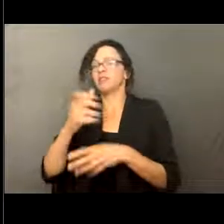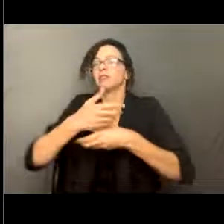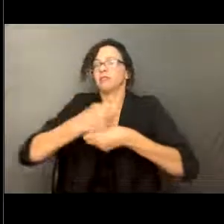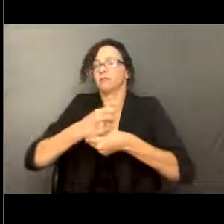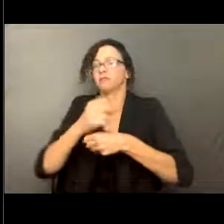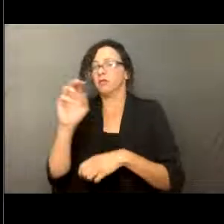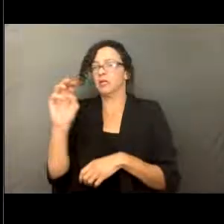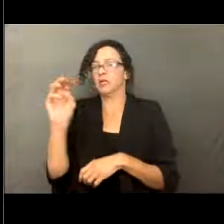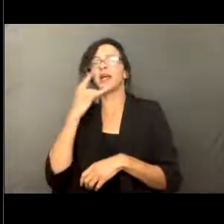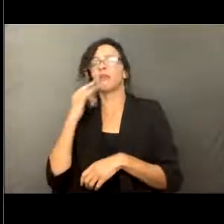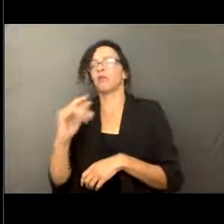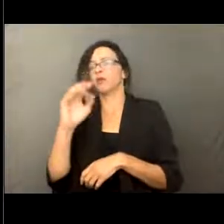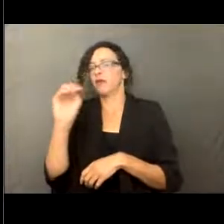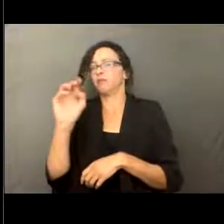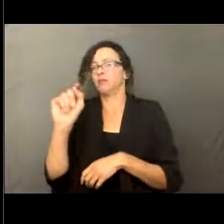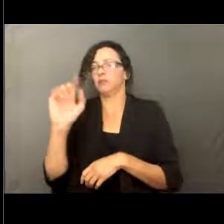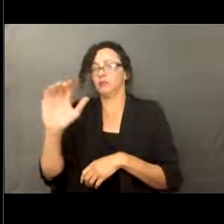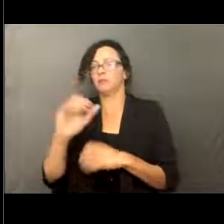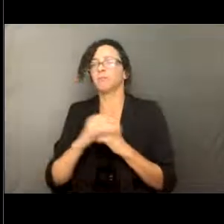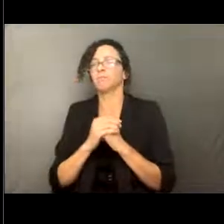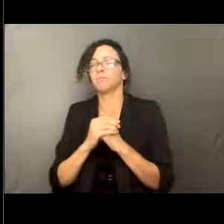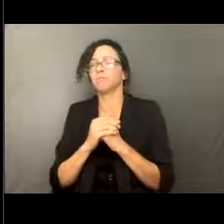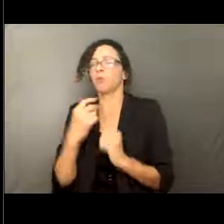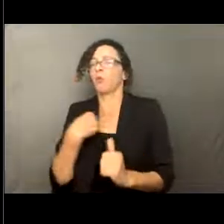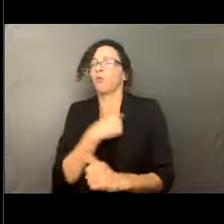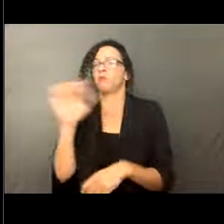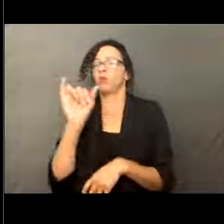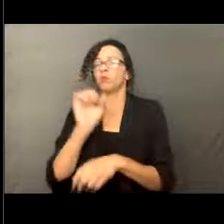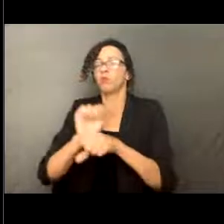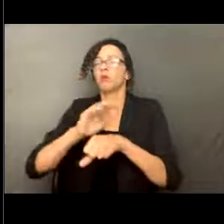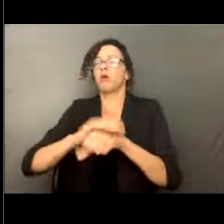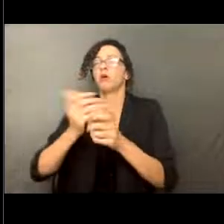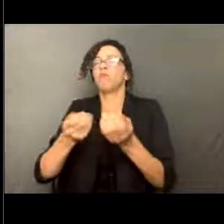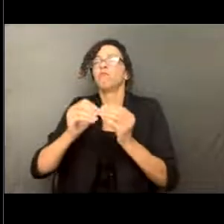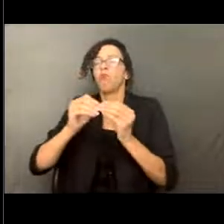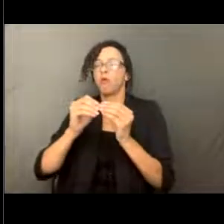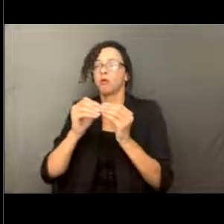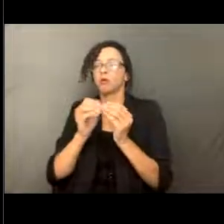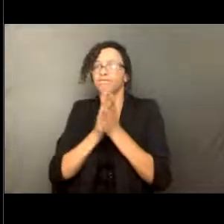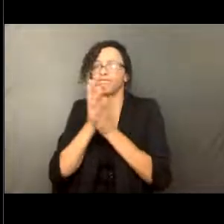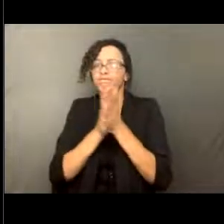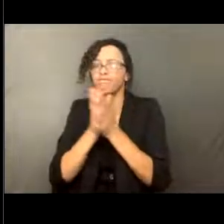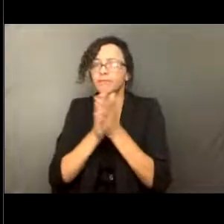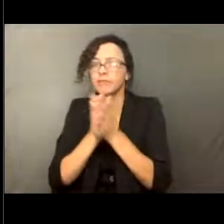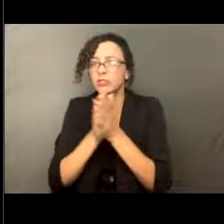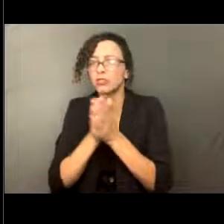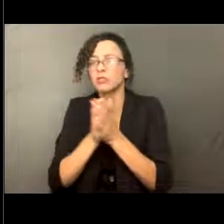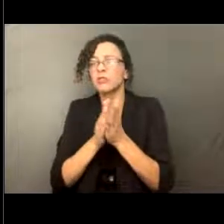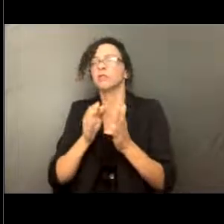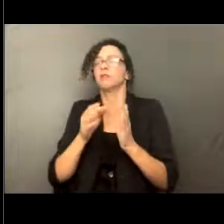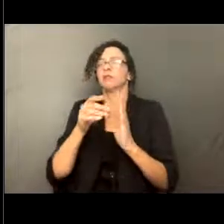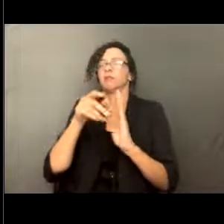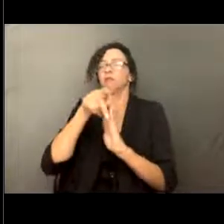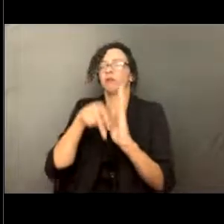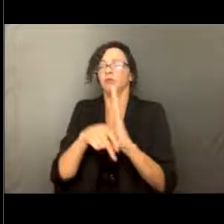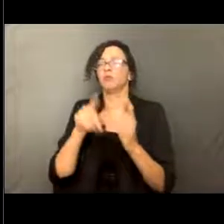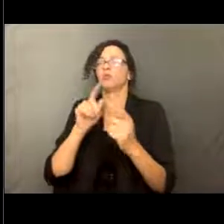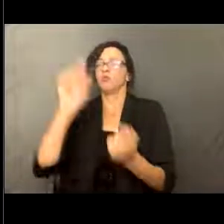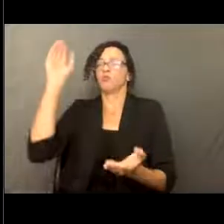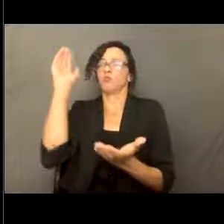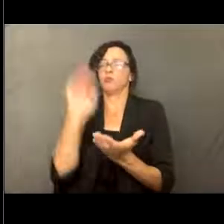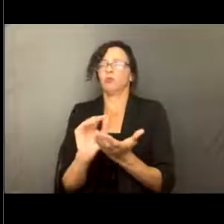Safety Programs has been working on additional initiatives to manage speed, such as developing traffic calming guidance